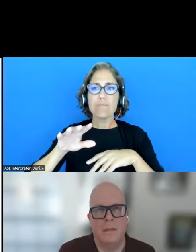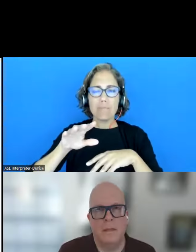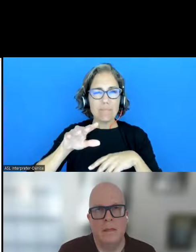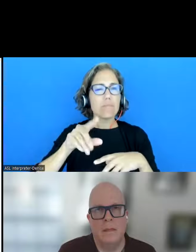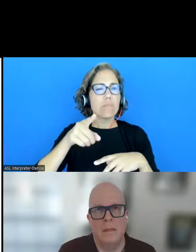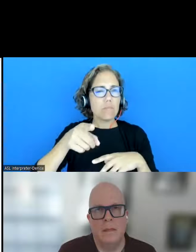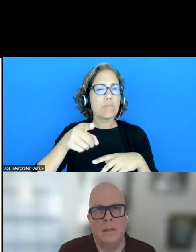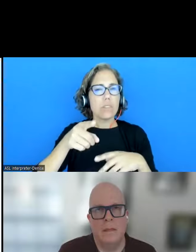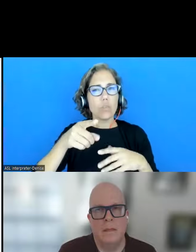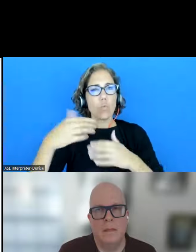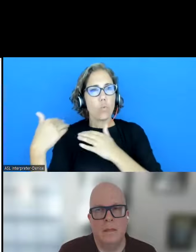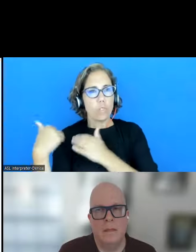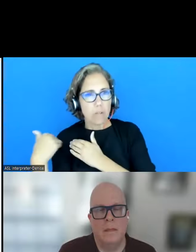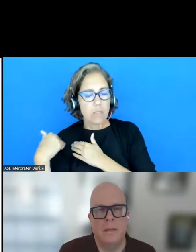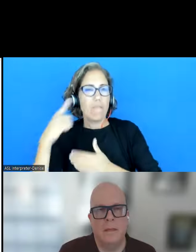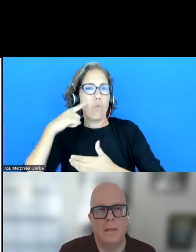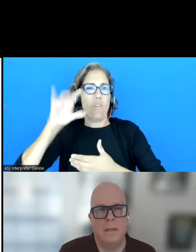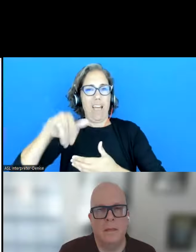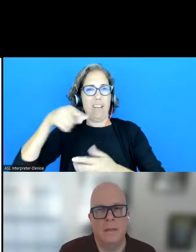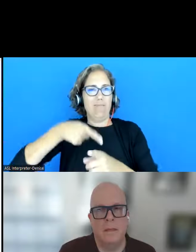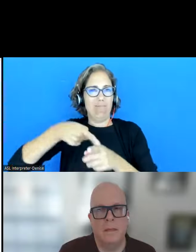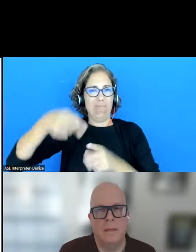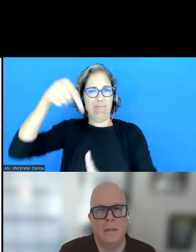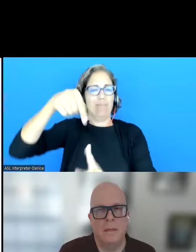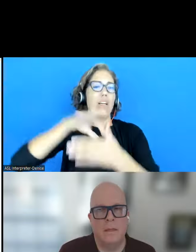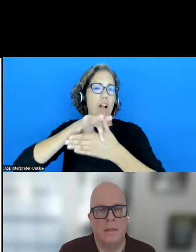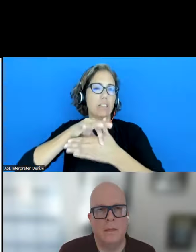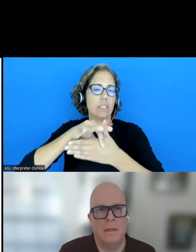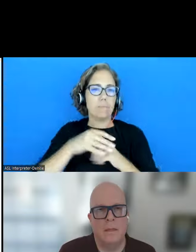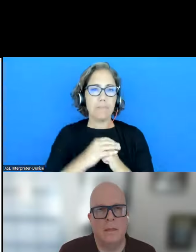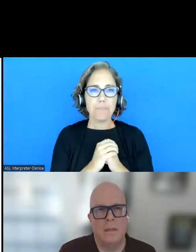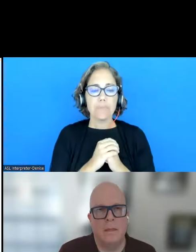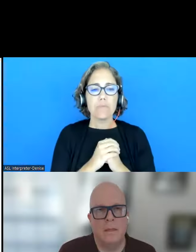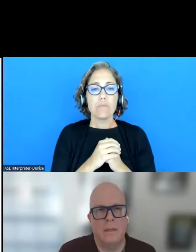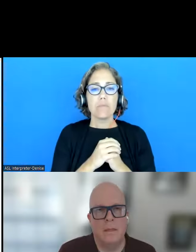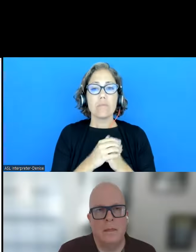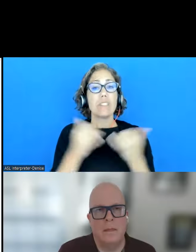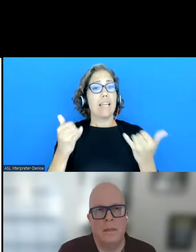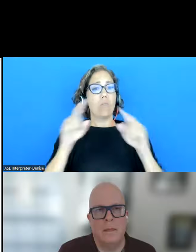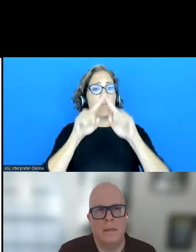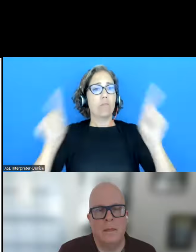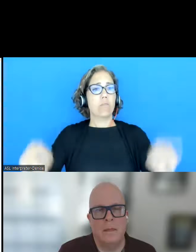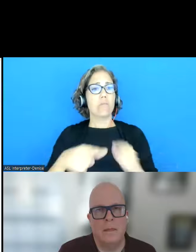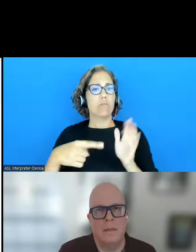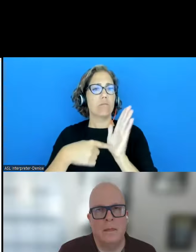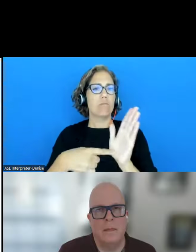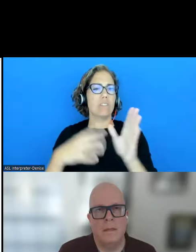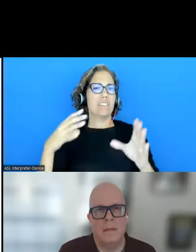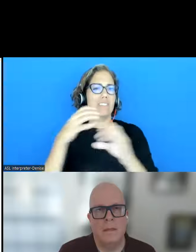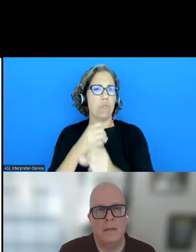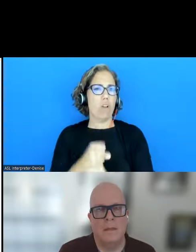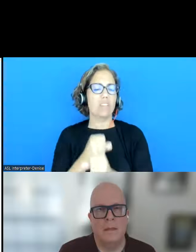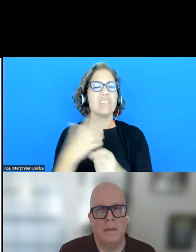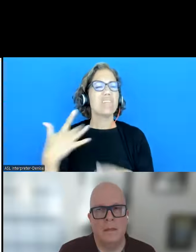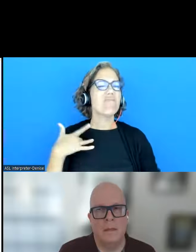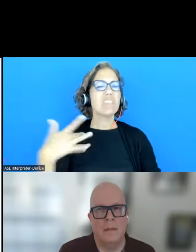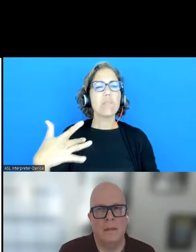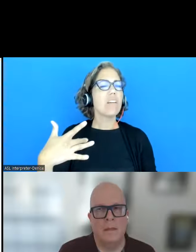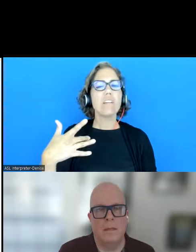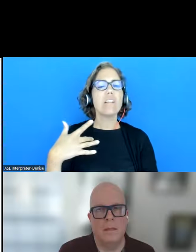case-by-case responsibility of the content team. So here we are summarizing everything that typically it is part of the content